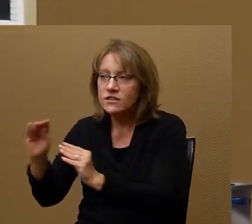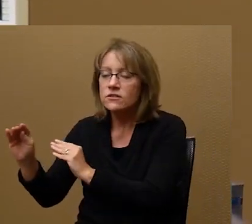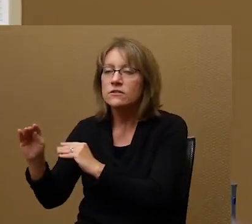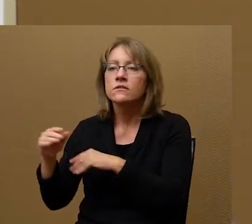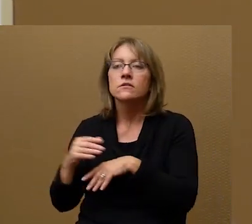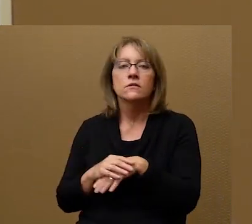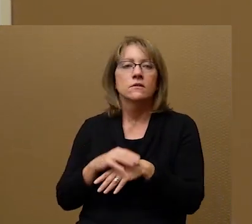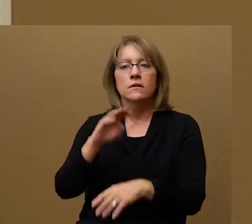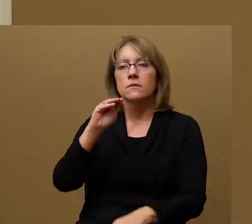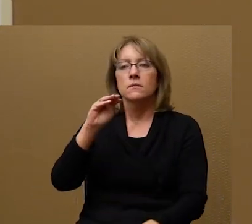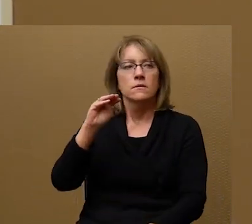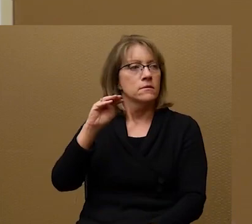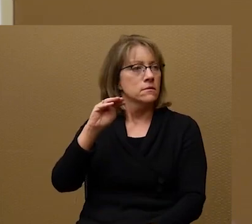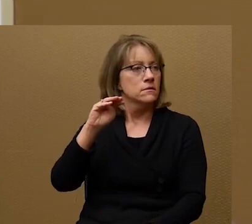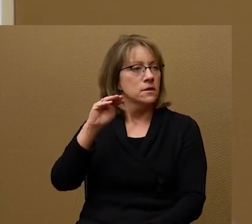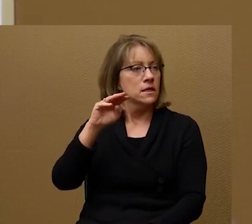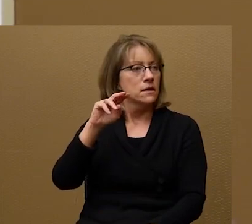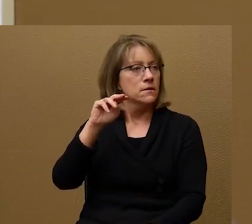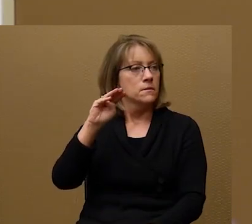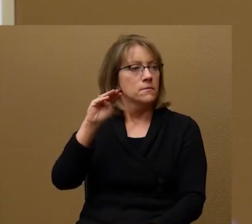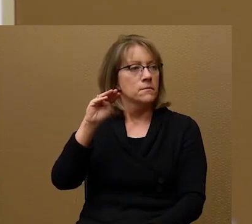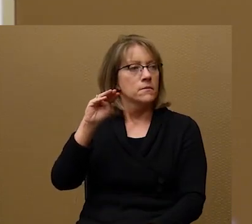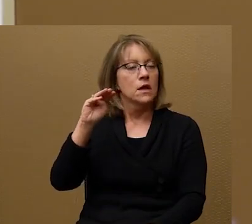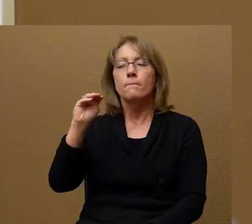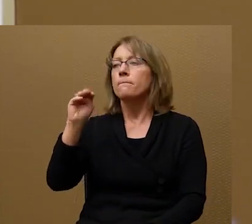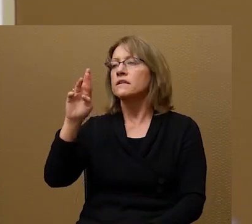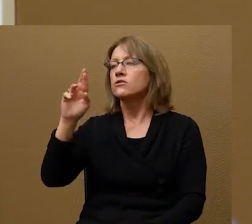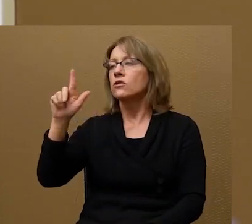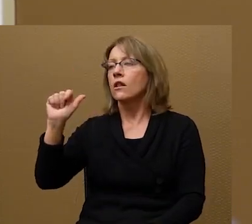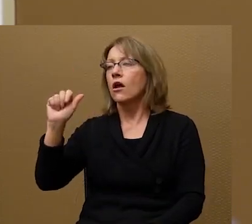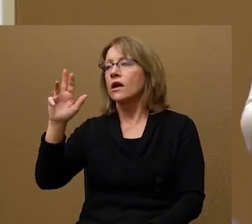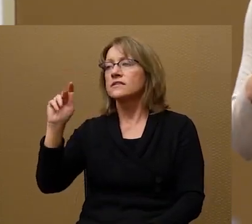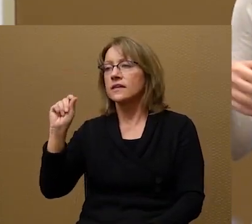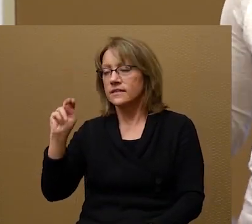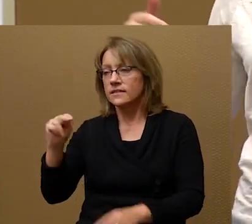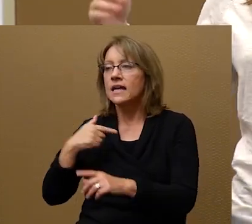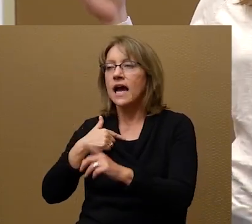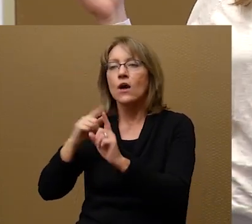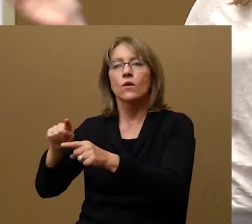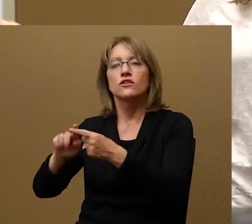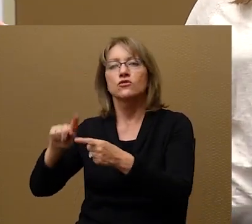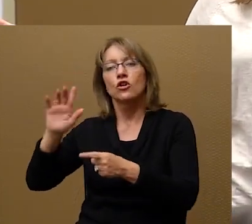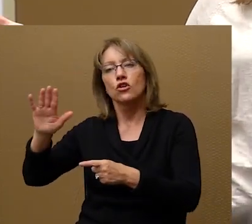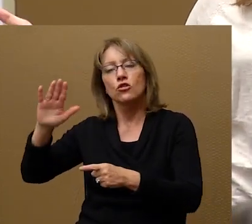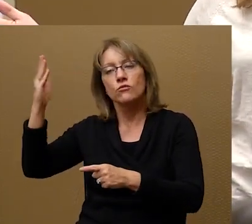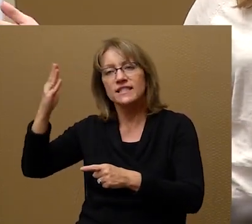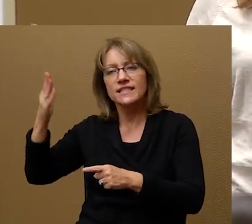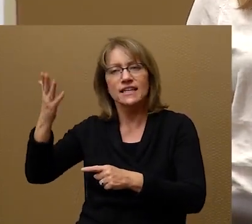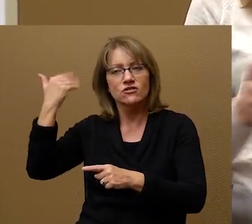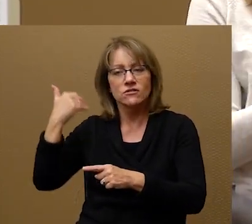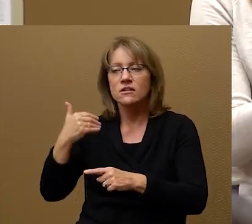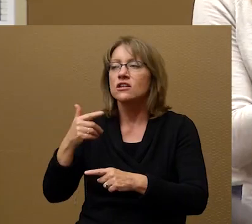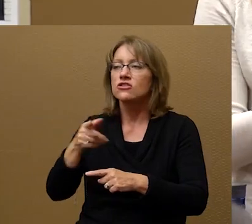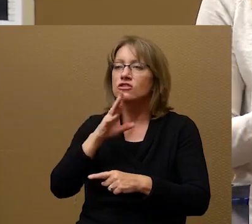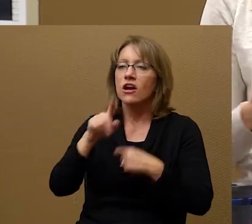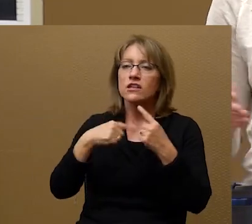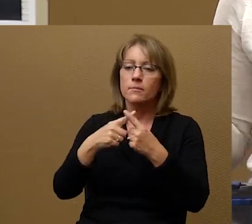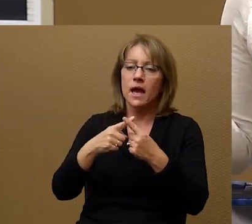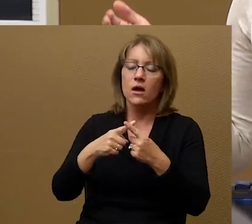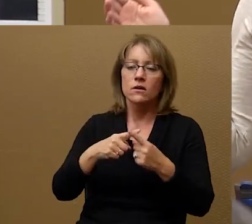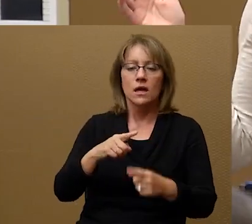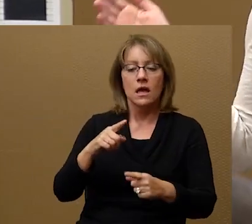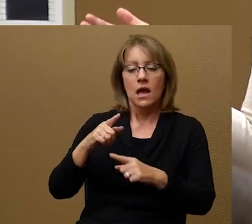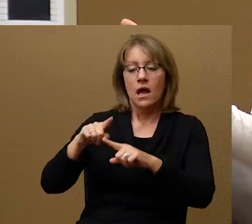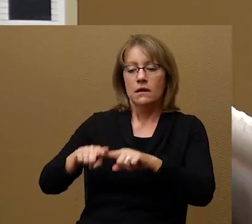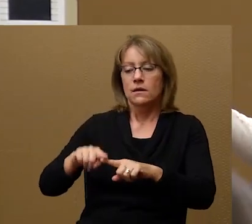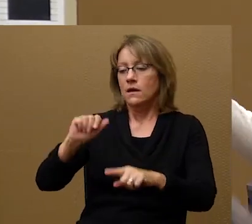I went to her presentation a few weeks ago, and she talked about accountability and entitlement on a spectrum.